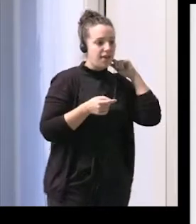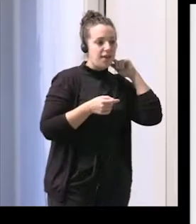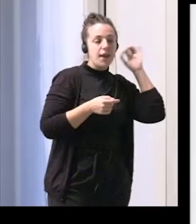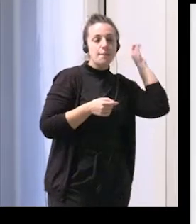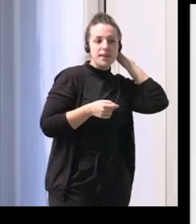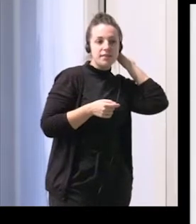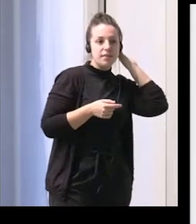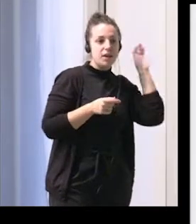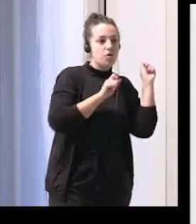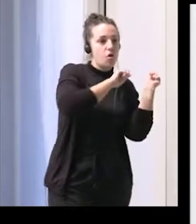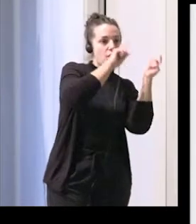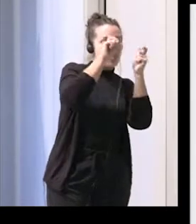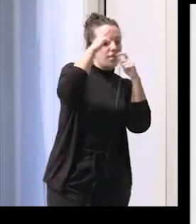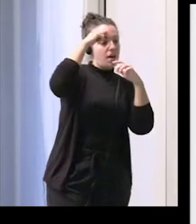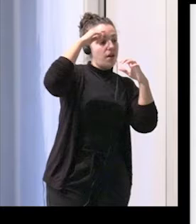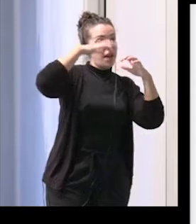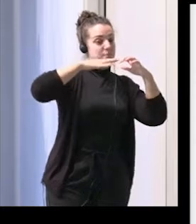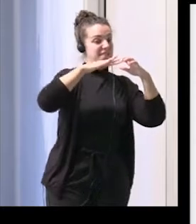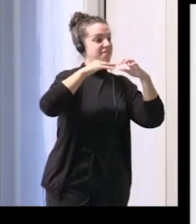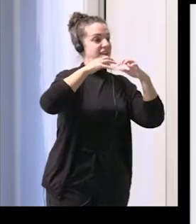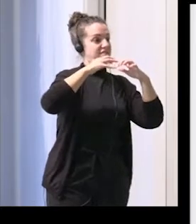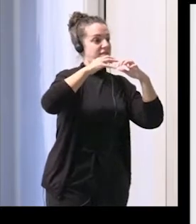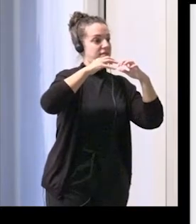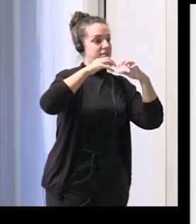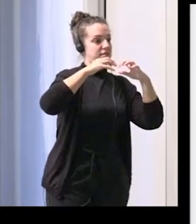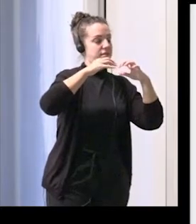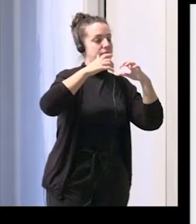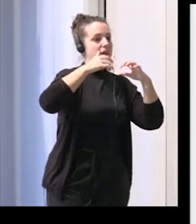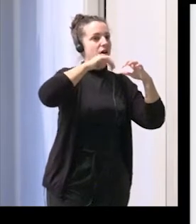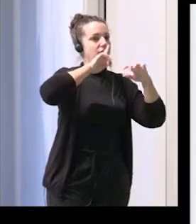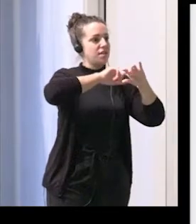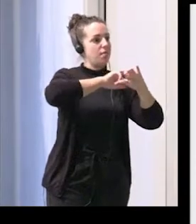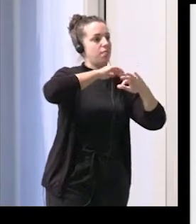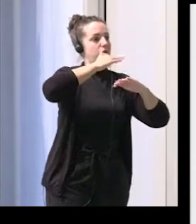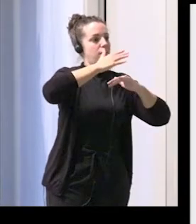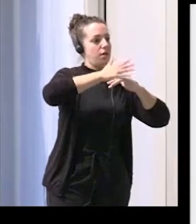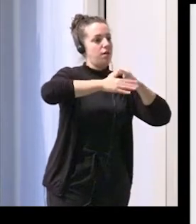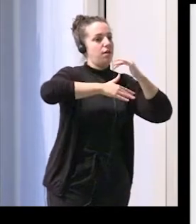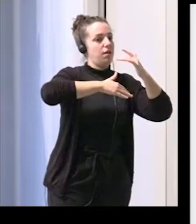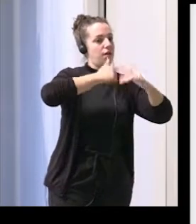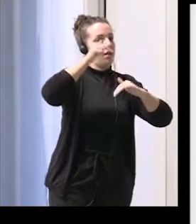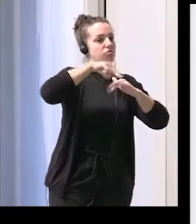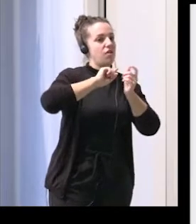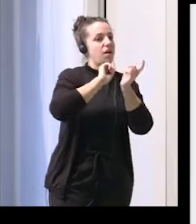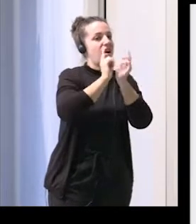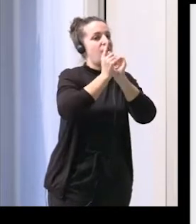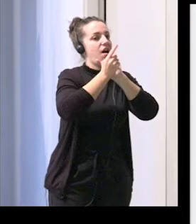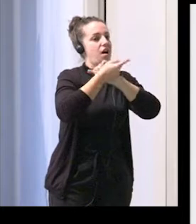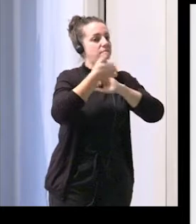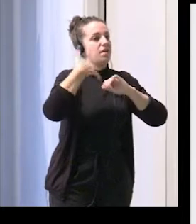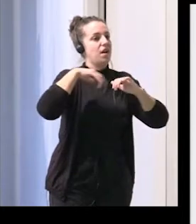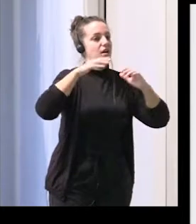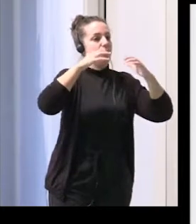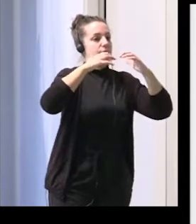as expected more. But with time, this switches to an ipsilateral. So we were right. There is